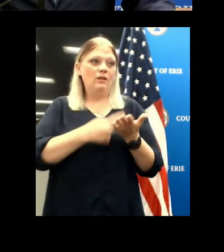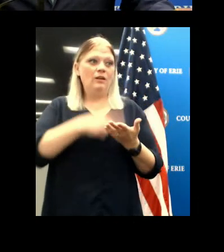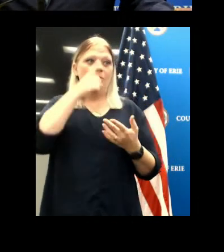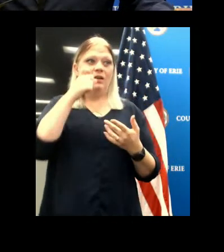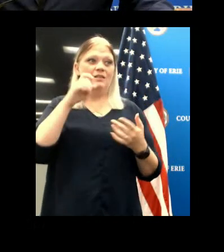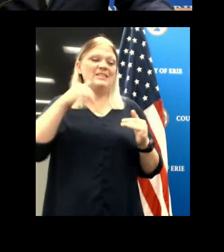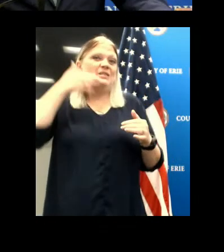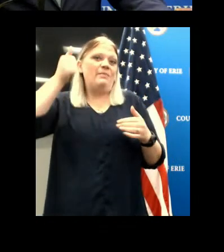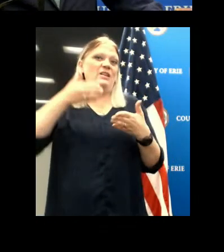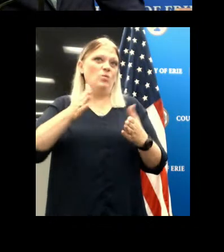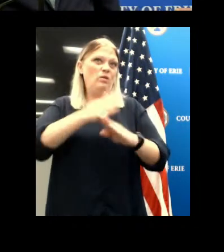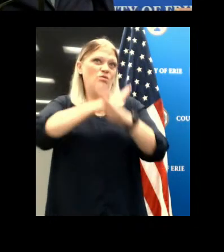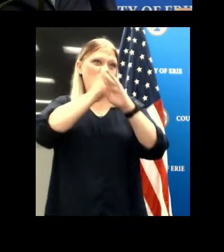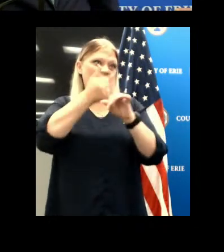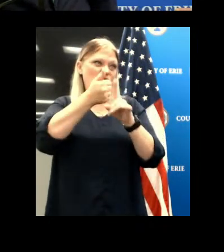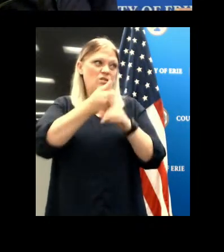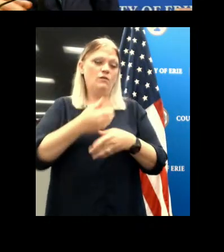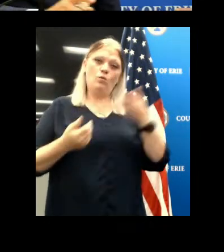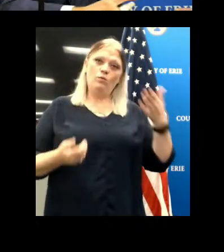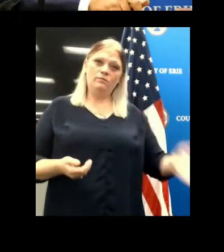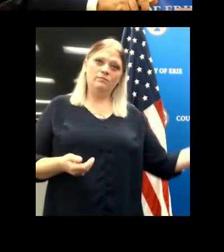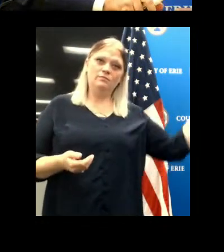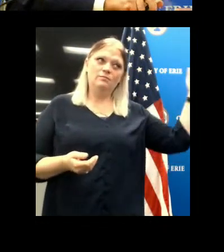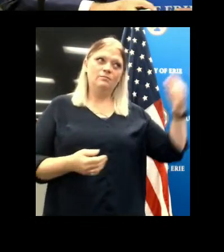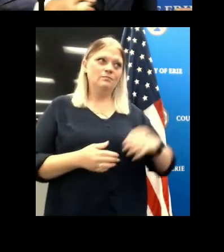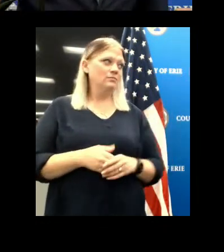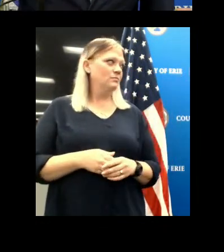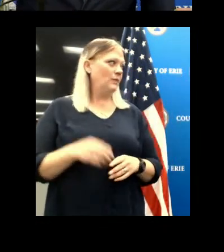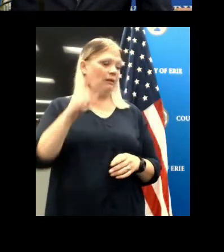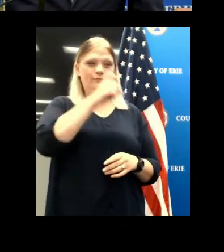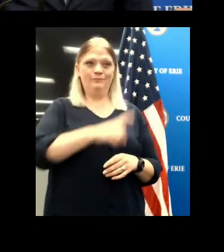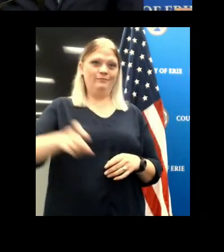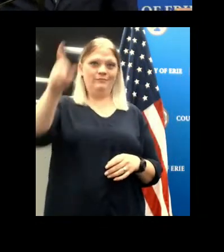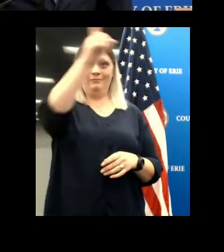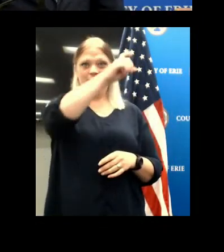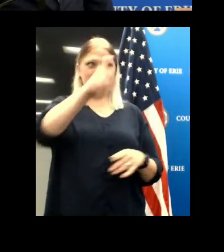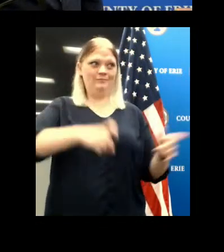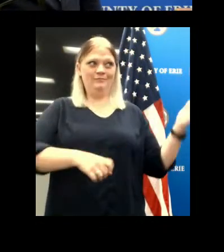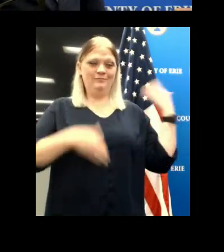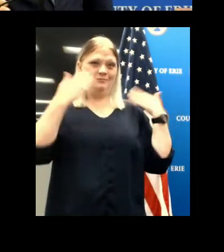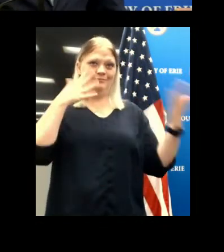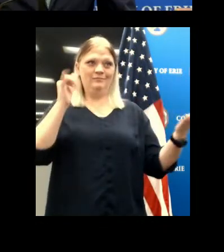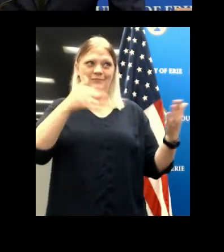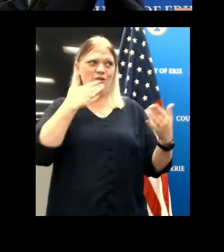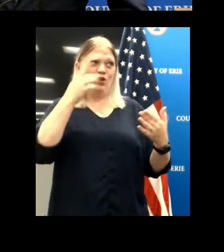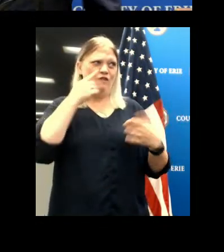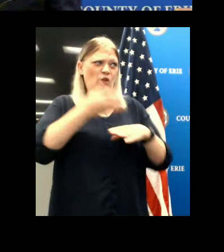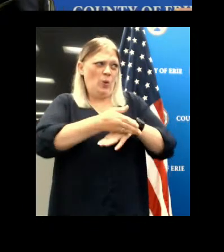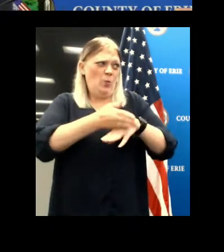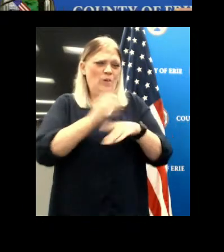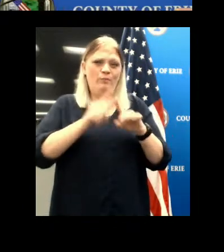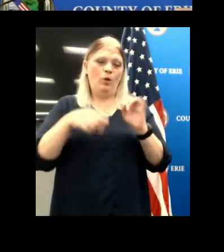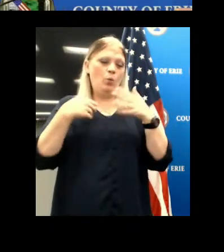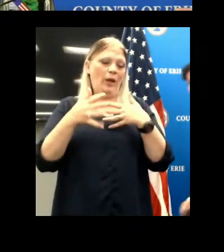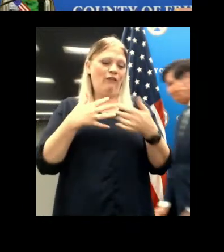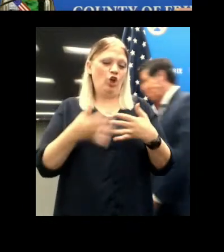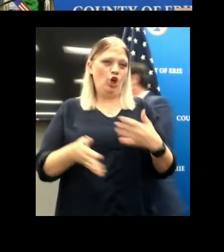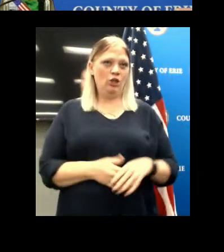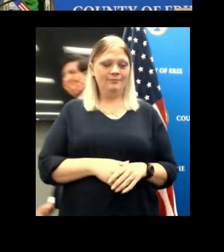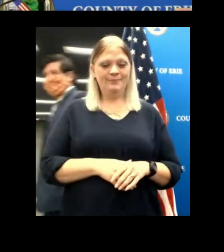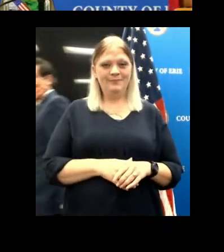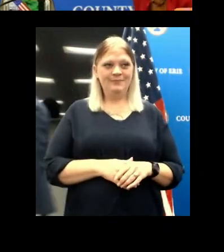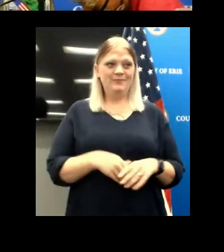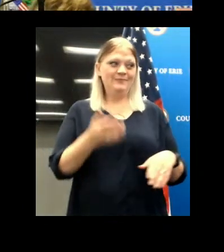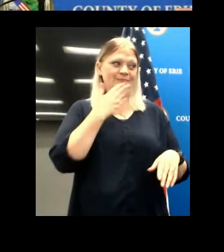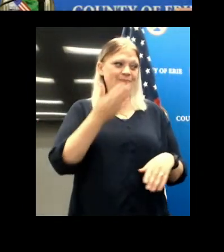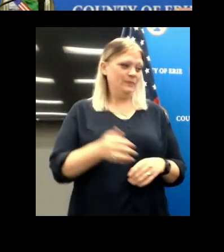the best way to protect yourself. So there you go, Doc. I'll even clean off this. Wow. I don't know if that's good for the wood, but whatever.